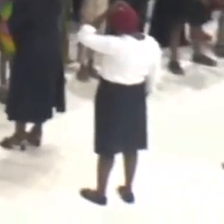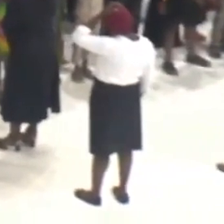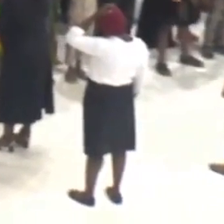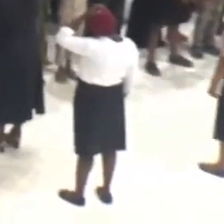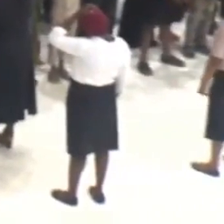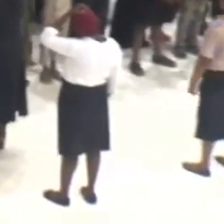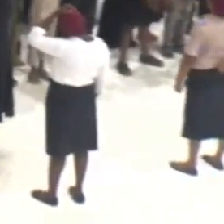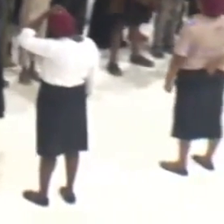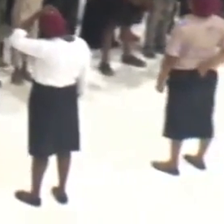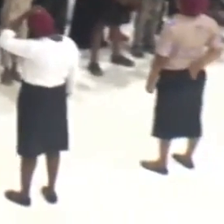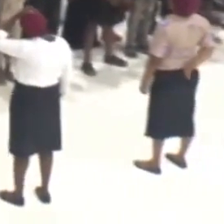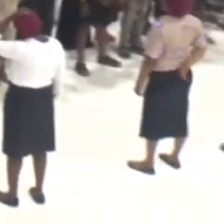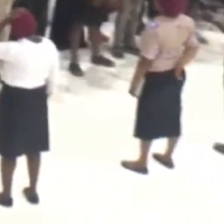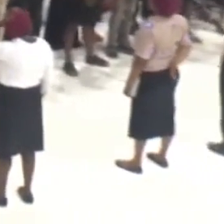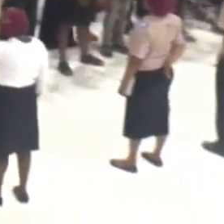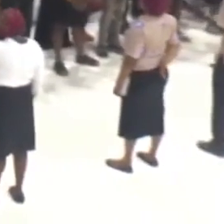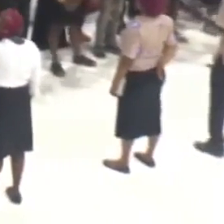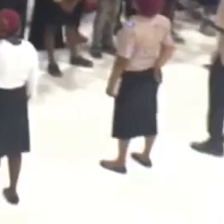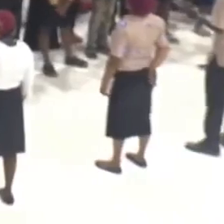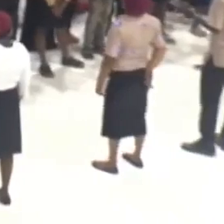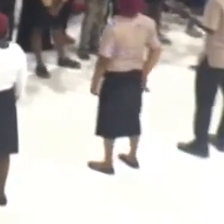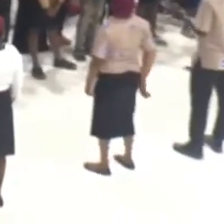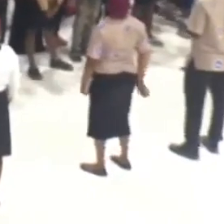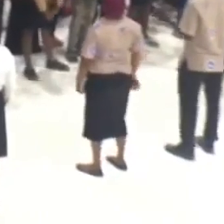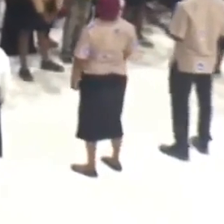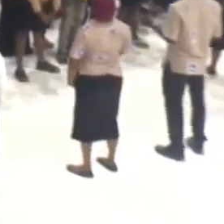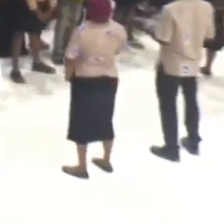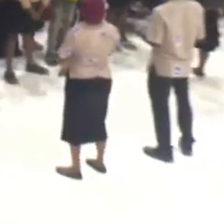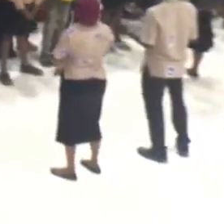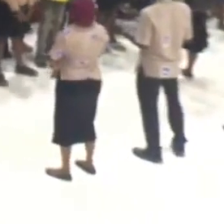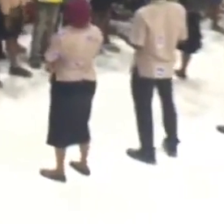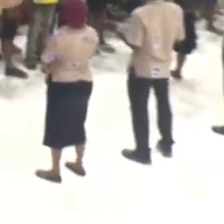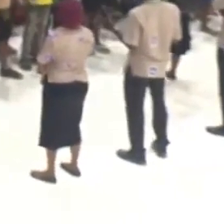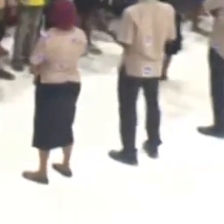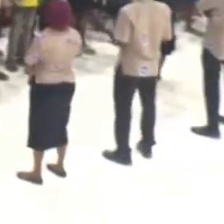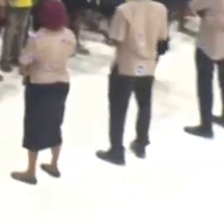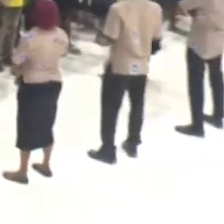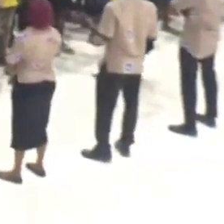Pray that God will give them genuine salvation.